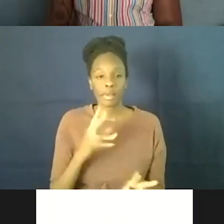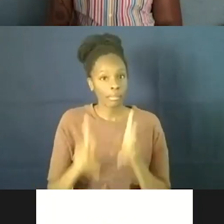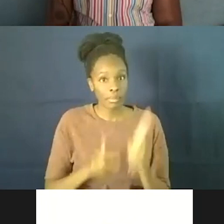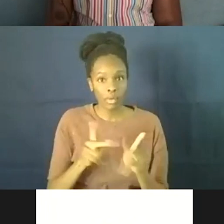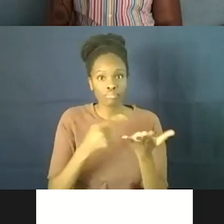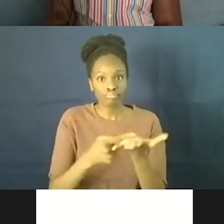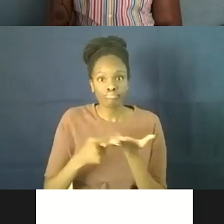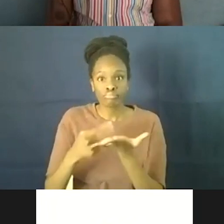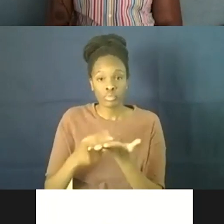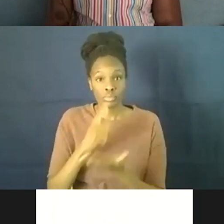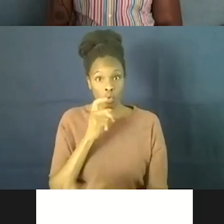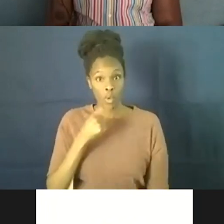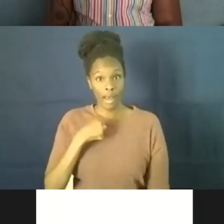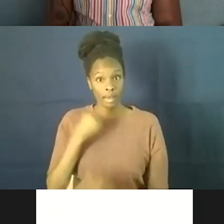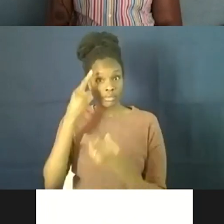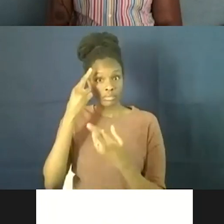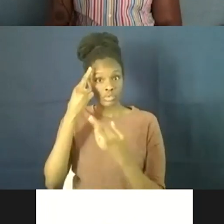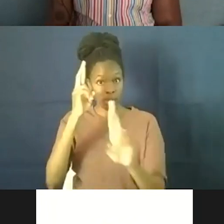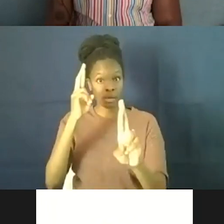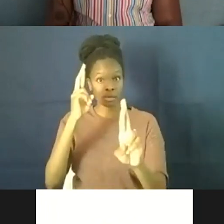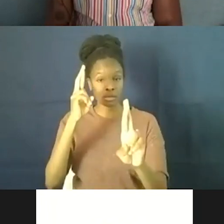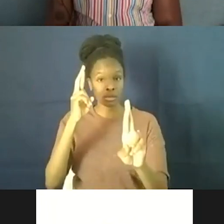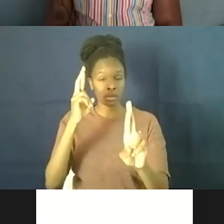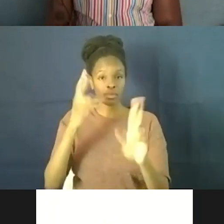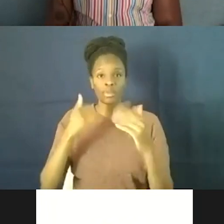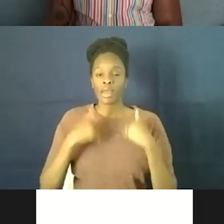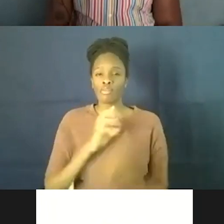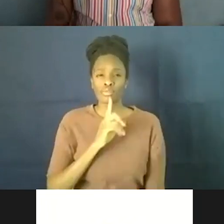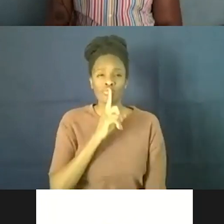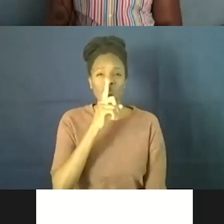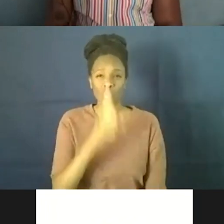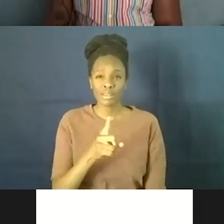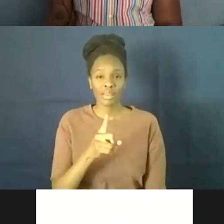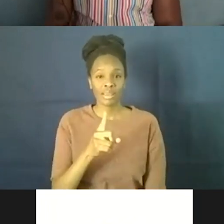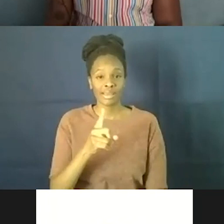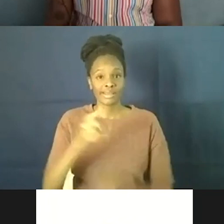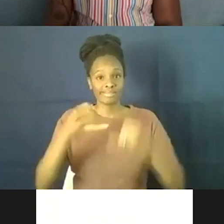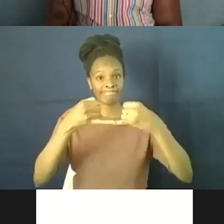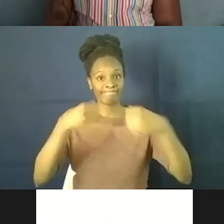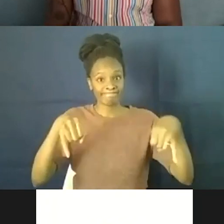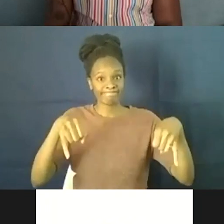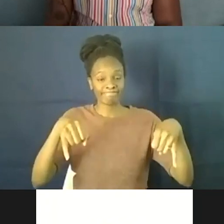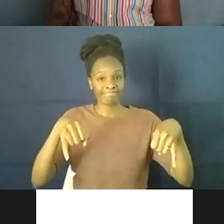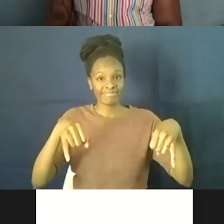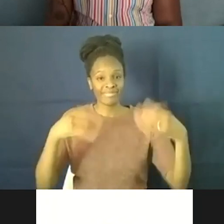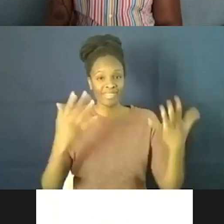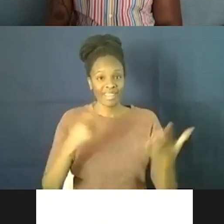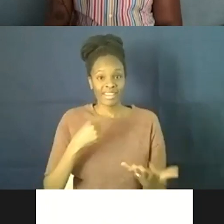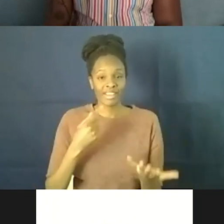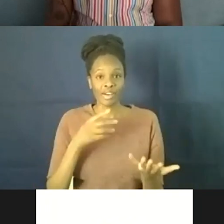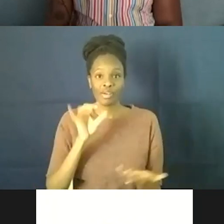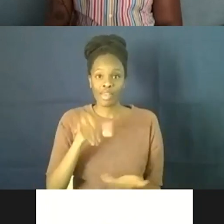know, that I respect, they're like, there is really a line that you walk, and I felt like we did that on the